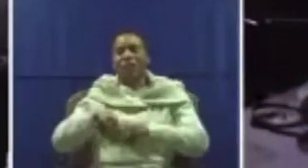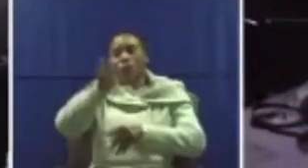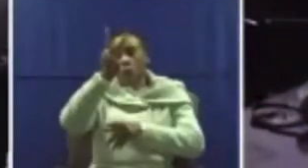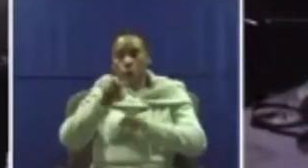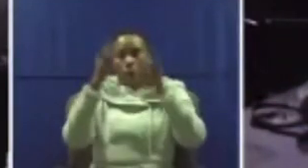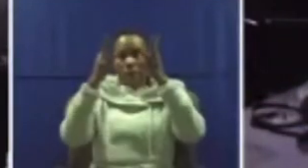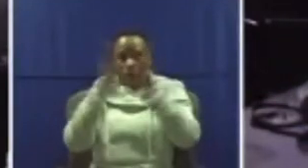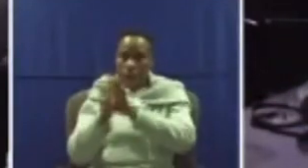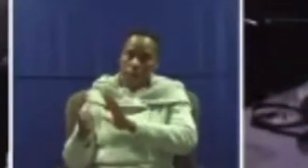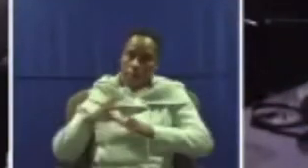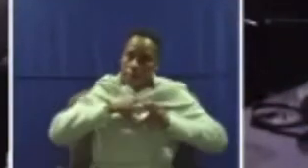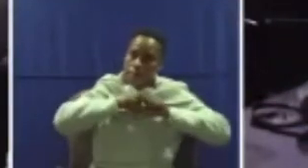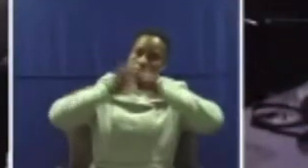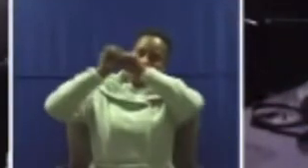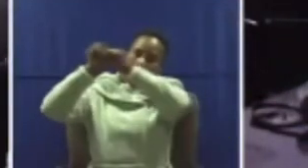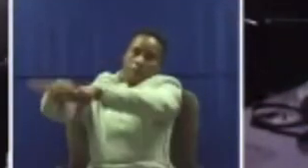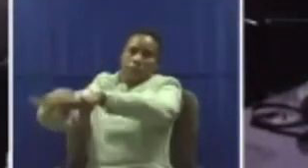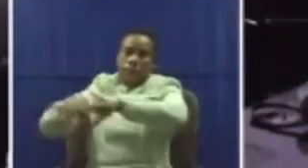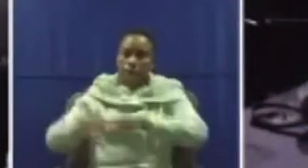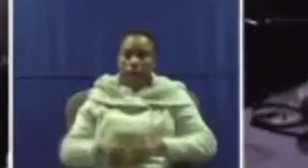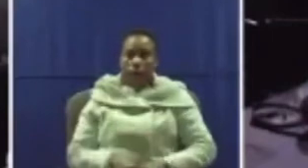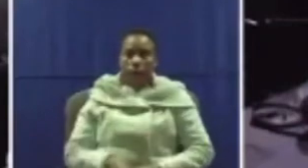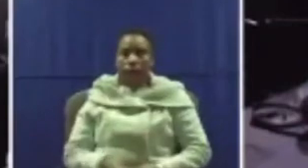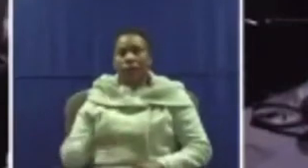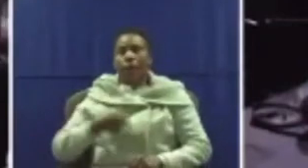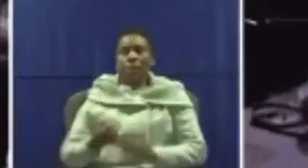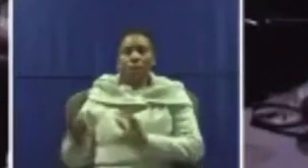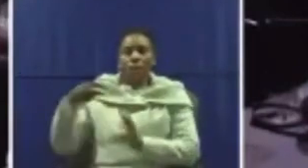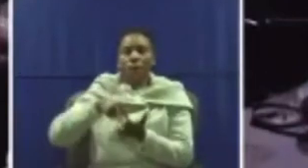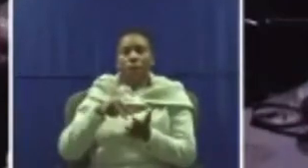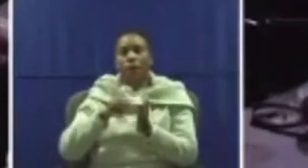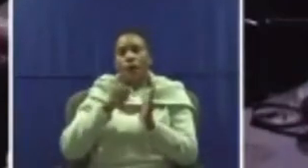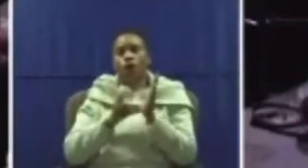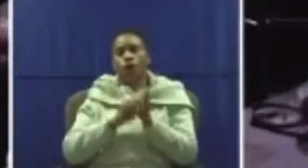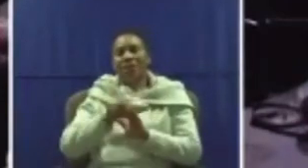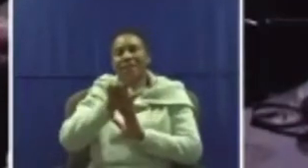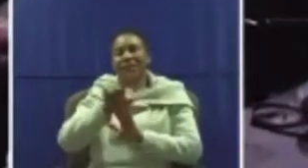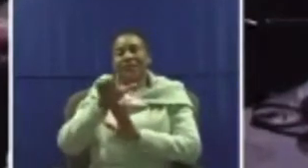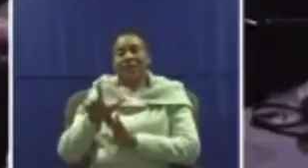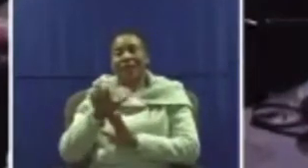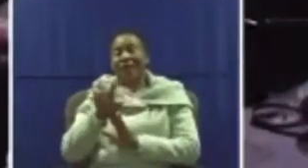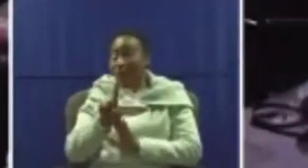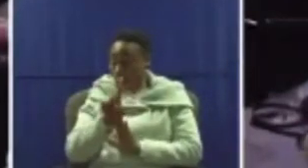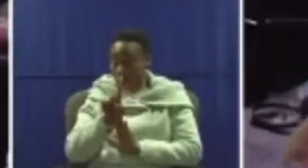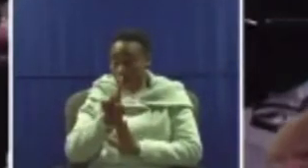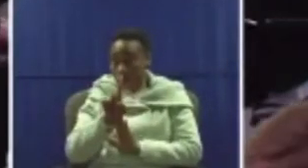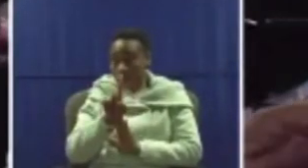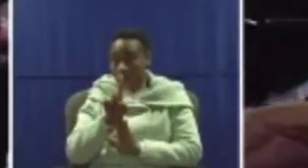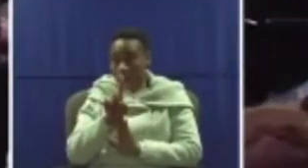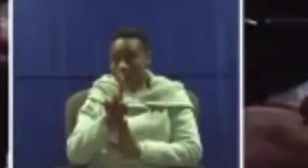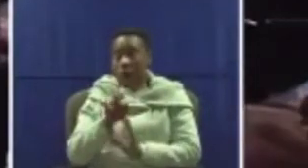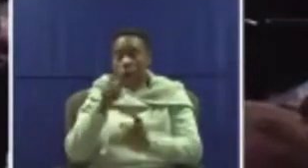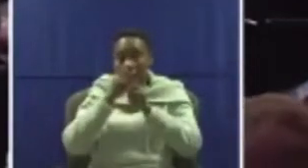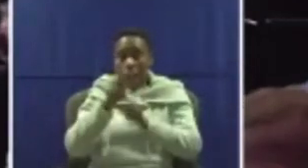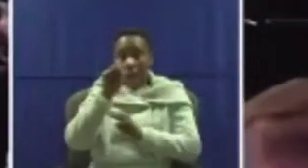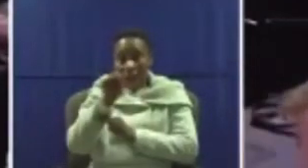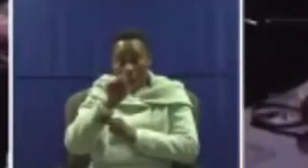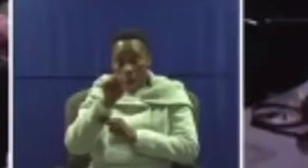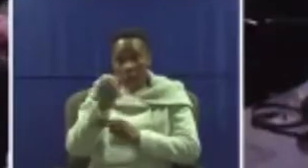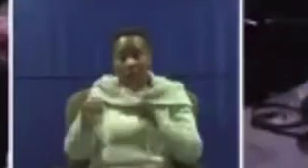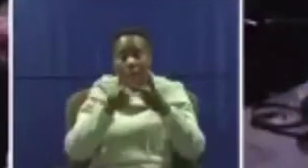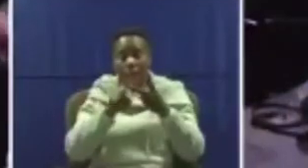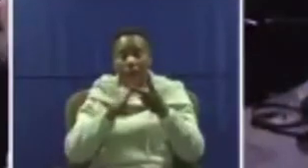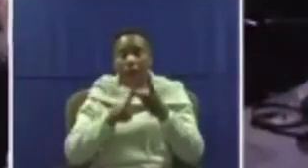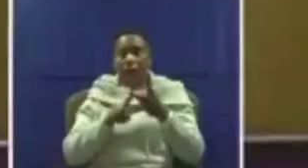people out. I'm rising in terms of rule 77, Speaker. It's of the Honorable Ntlangwini. Only